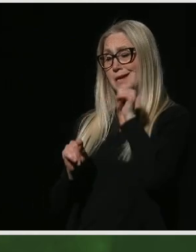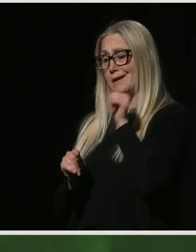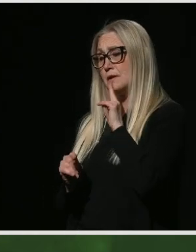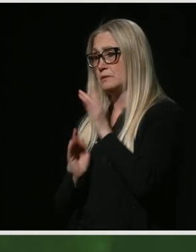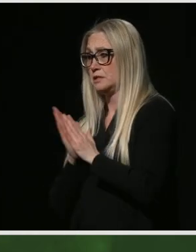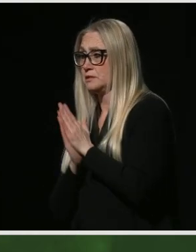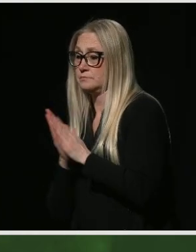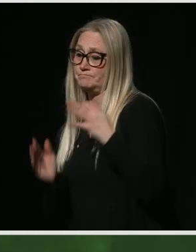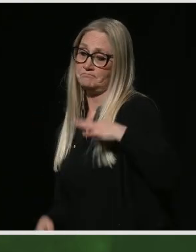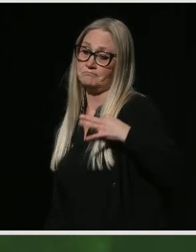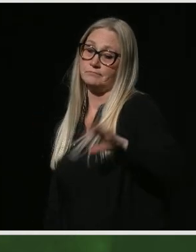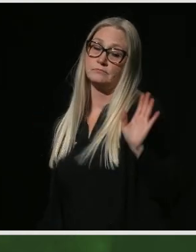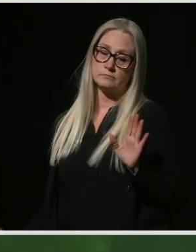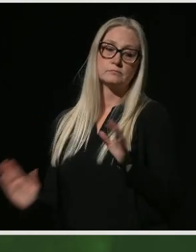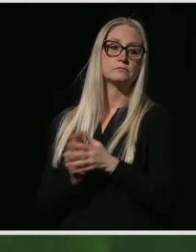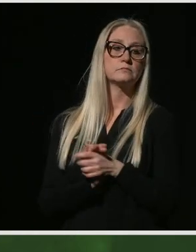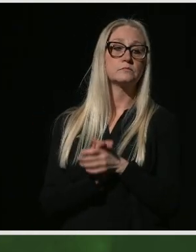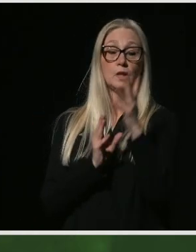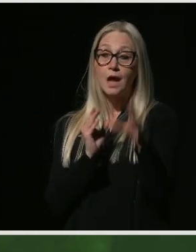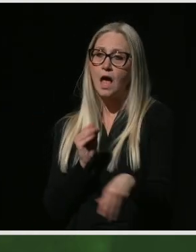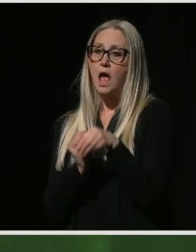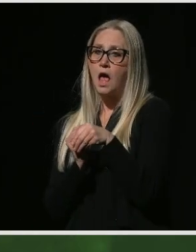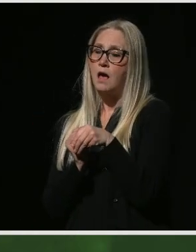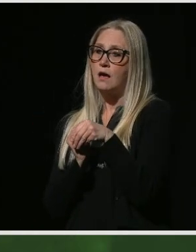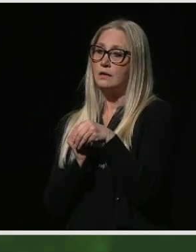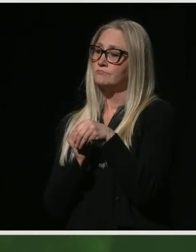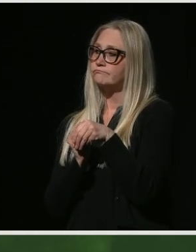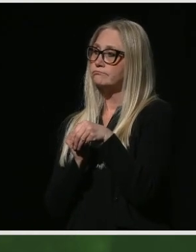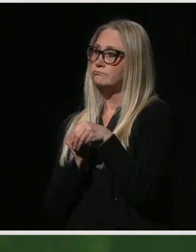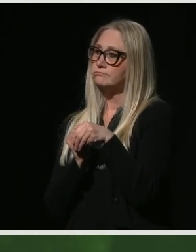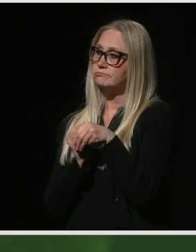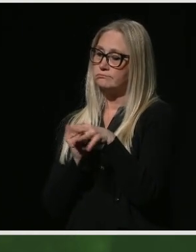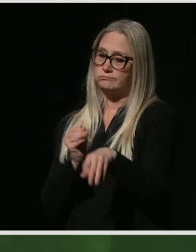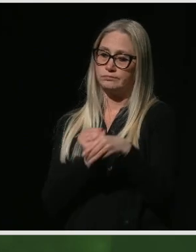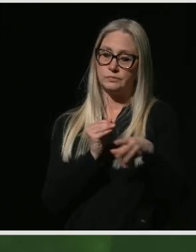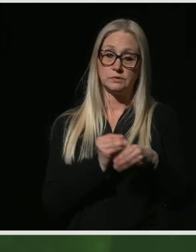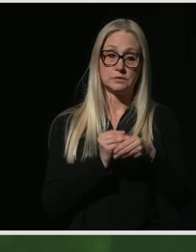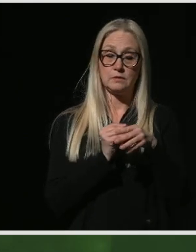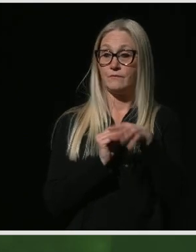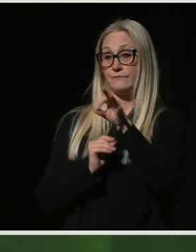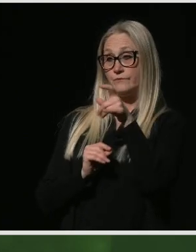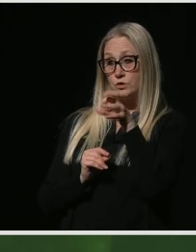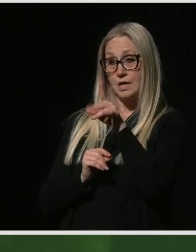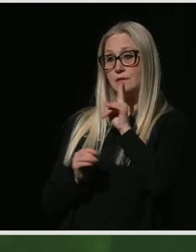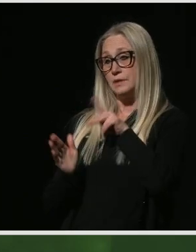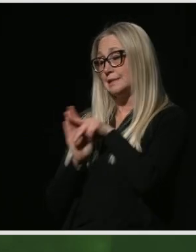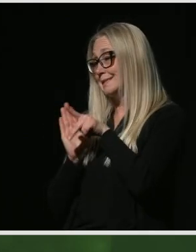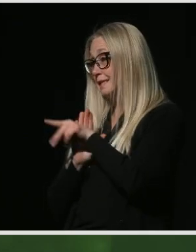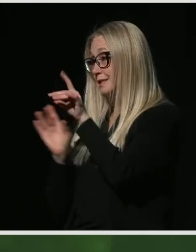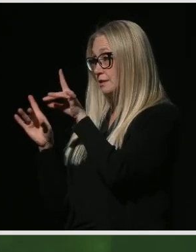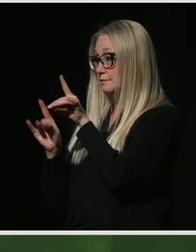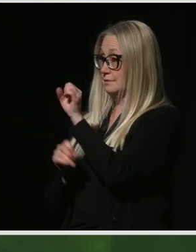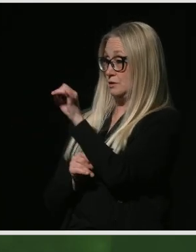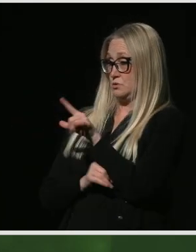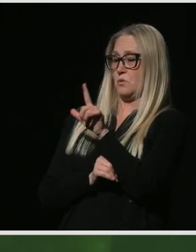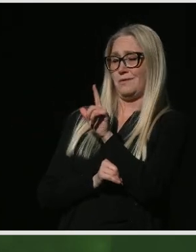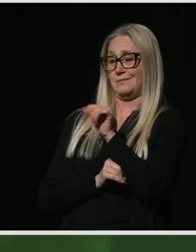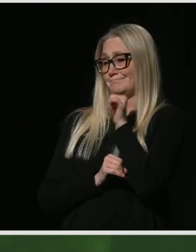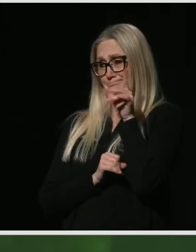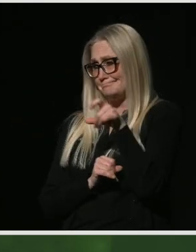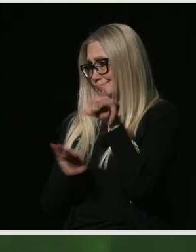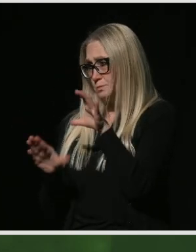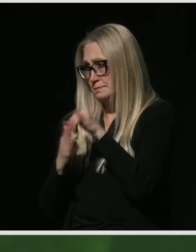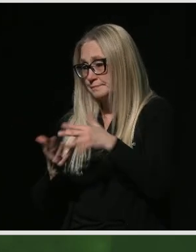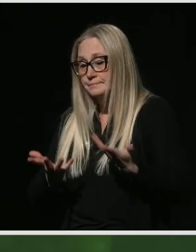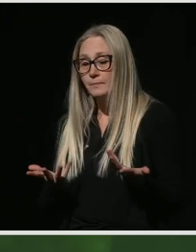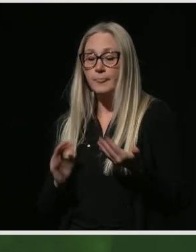all, this extra application of synthetic fertilizers is also killing the soil unnecessarily.